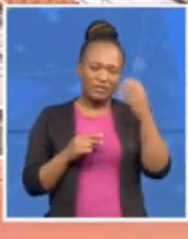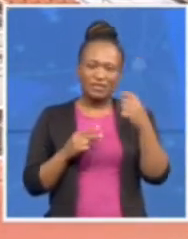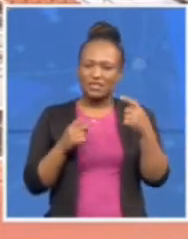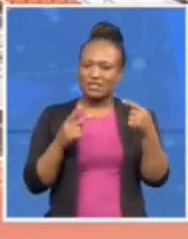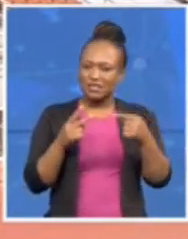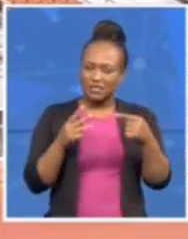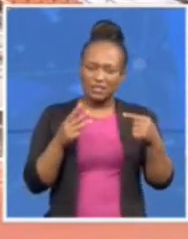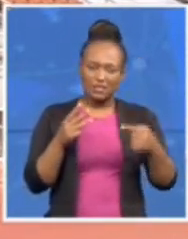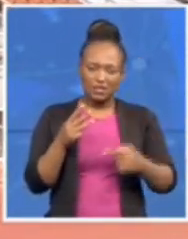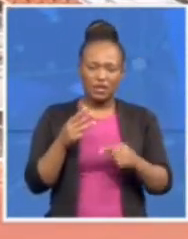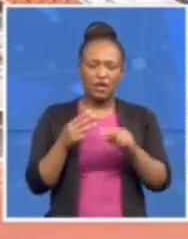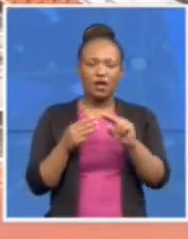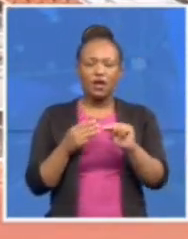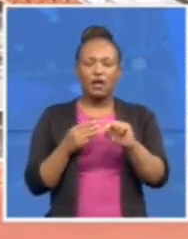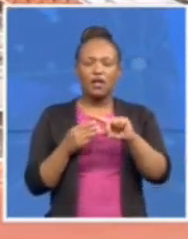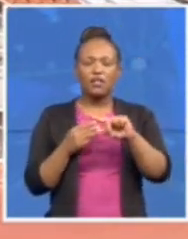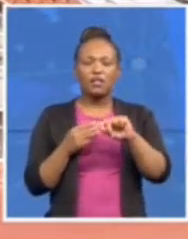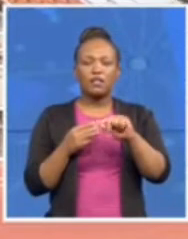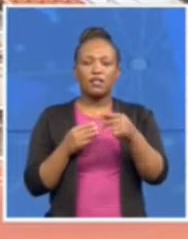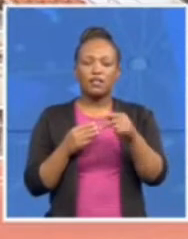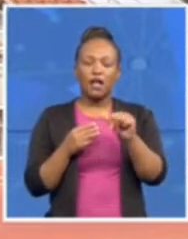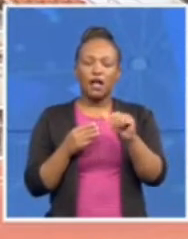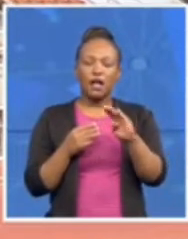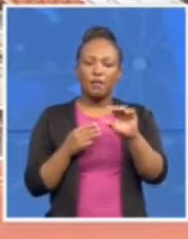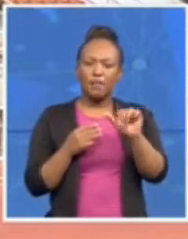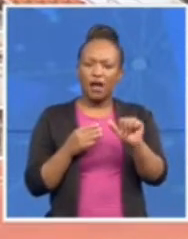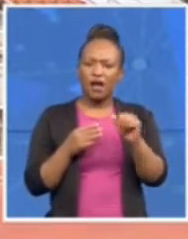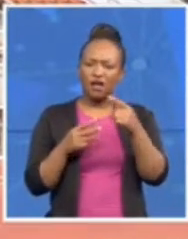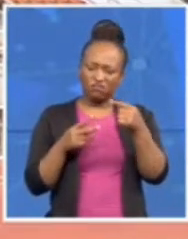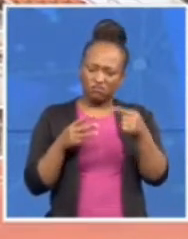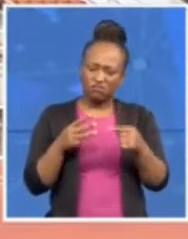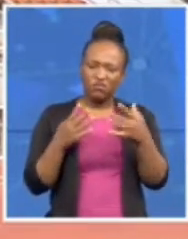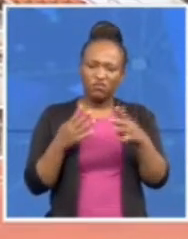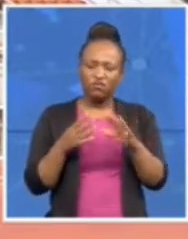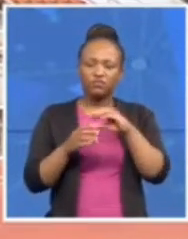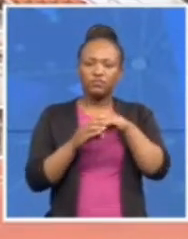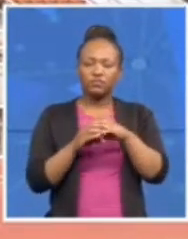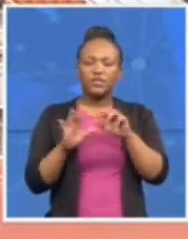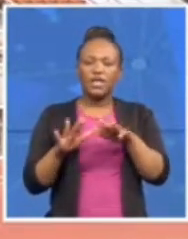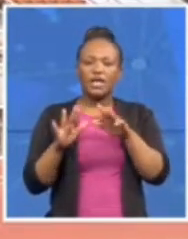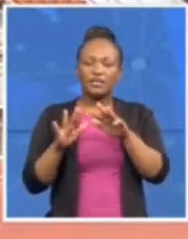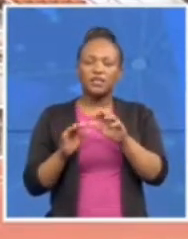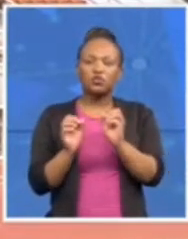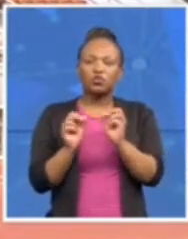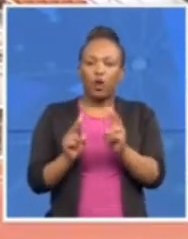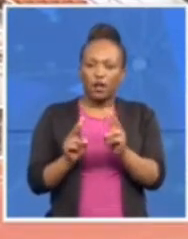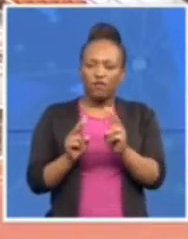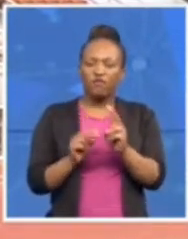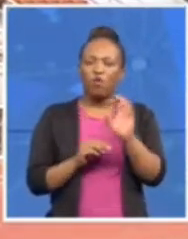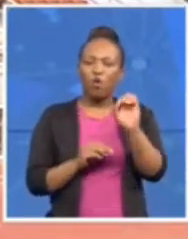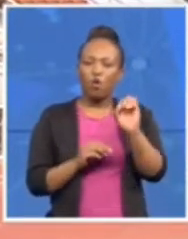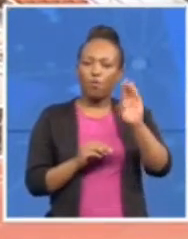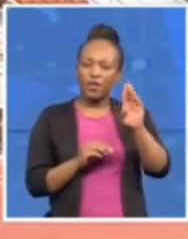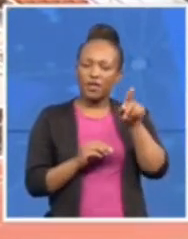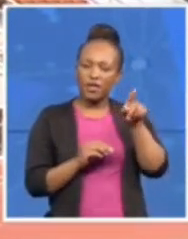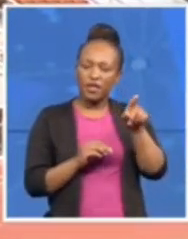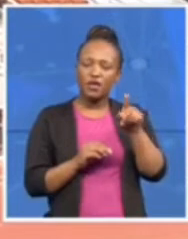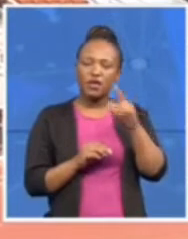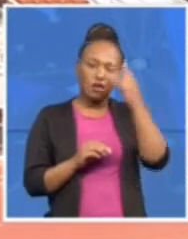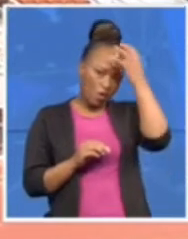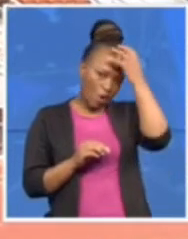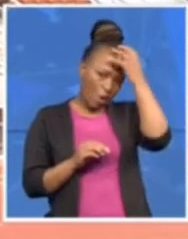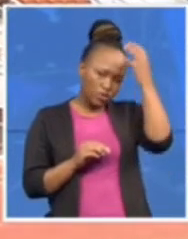of the African National Congress in 1912 in Bloemfontein. You can speak of Hoshi Skukune and many other traditional leaders